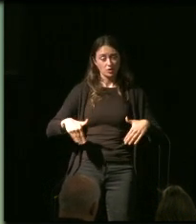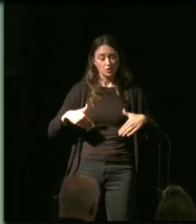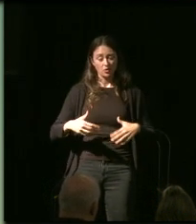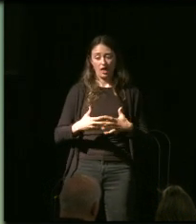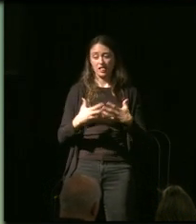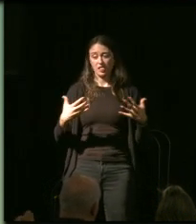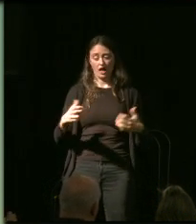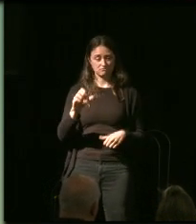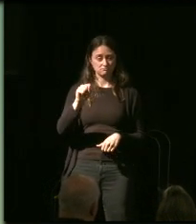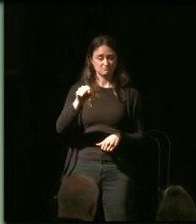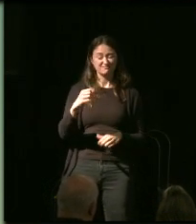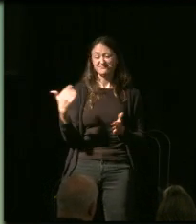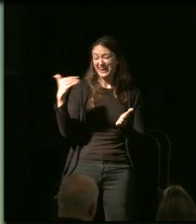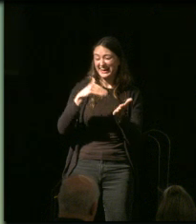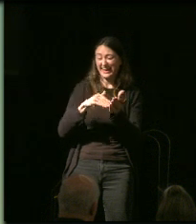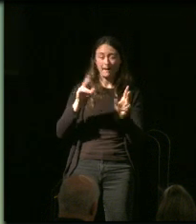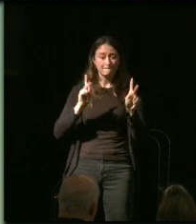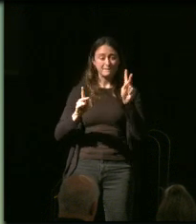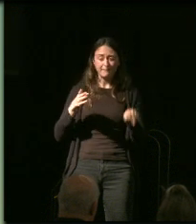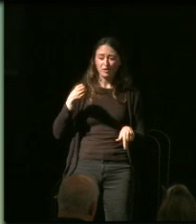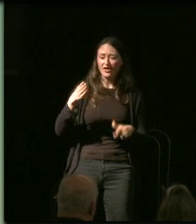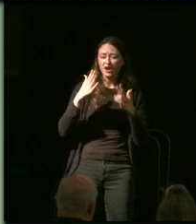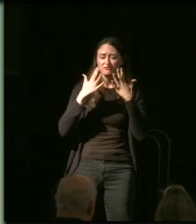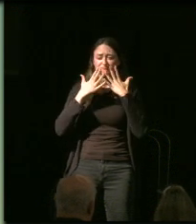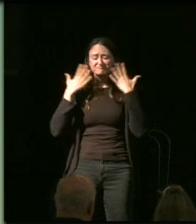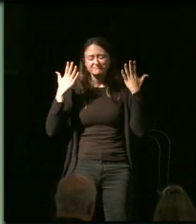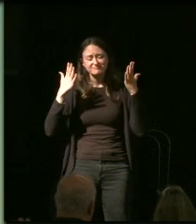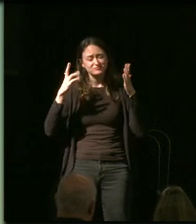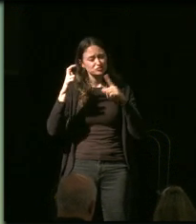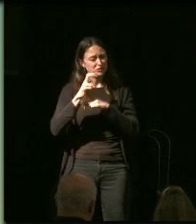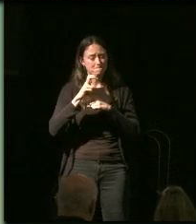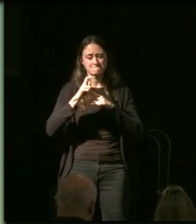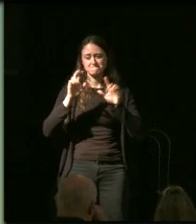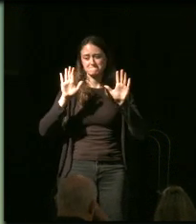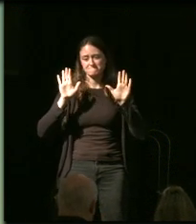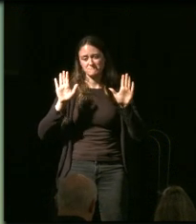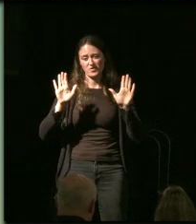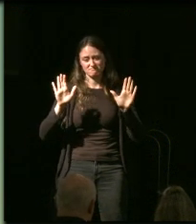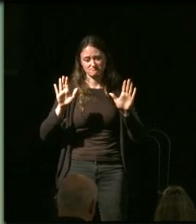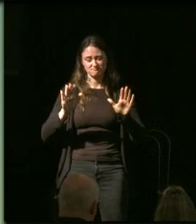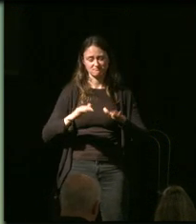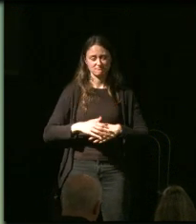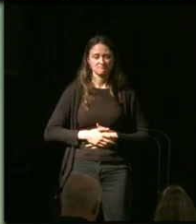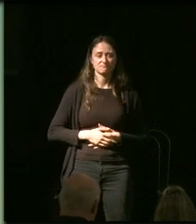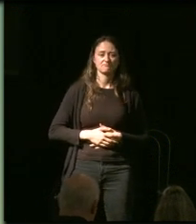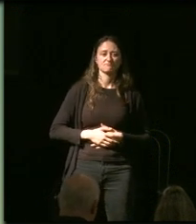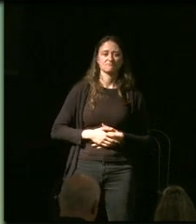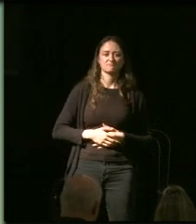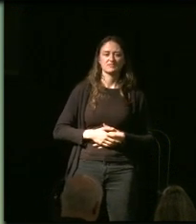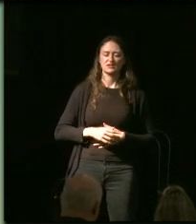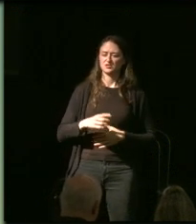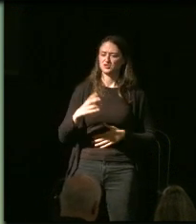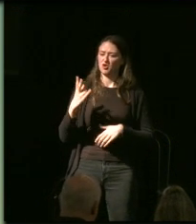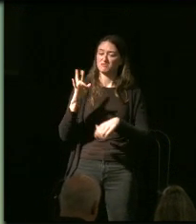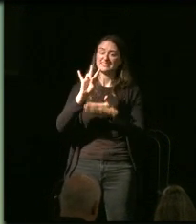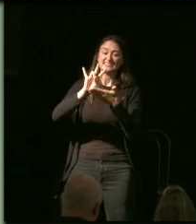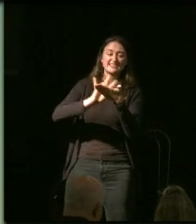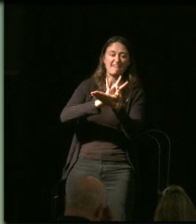is amazing, very friendly and accommodating. So it seems faster than it actually